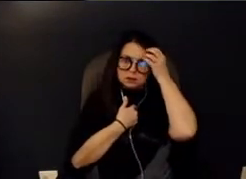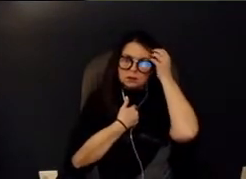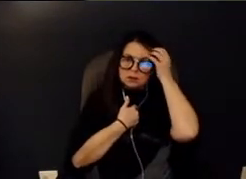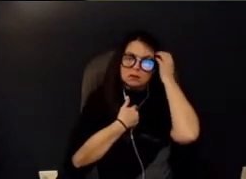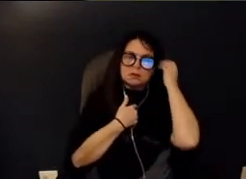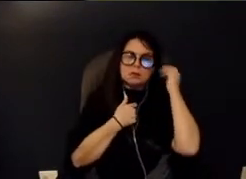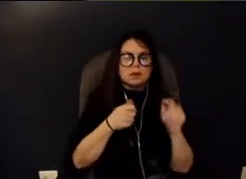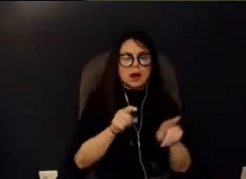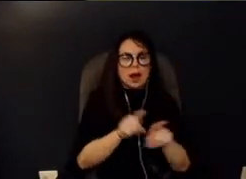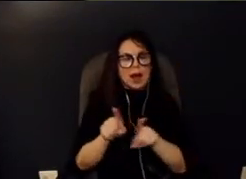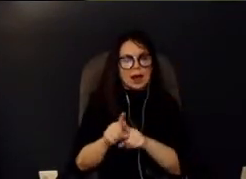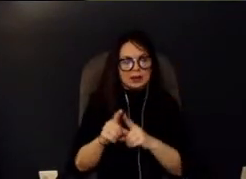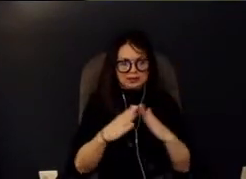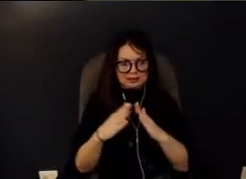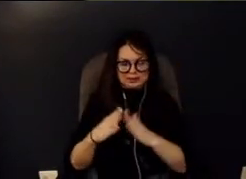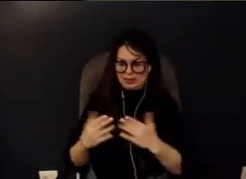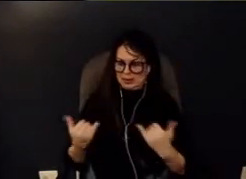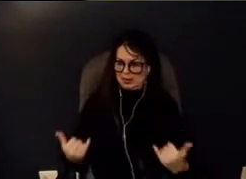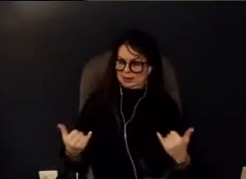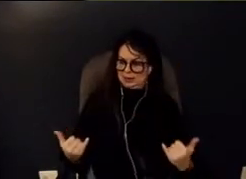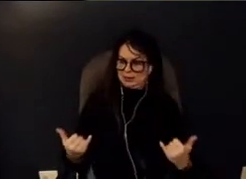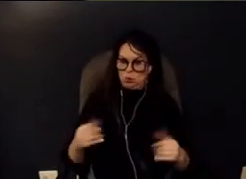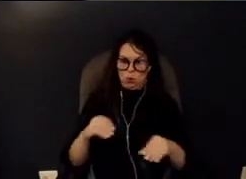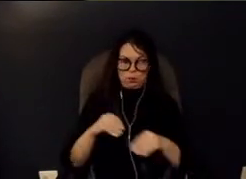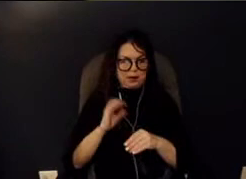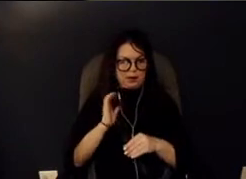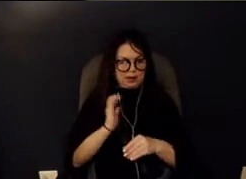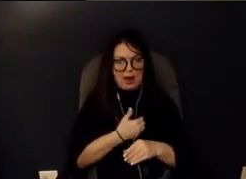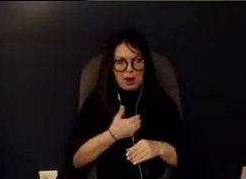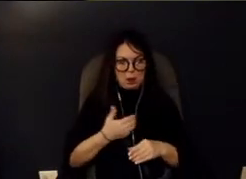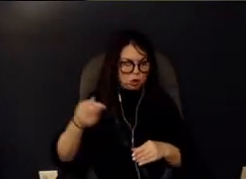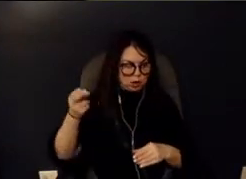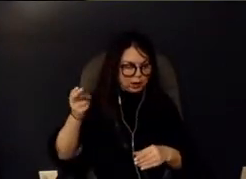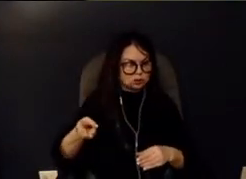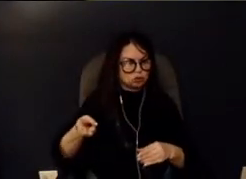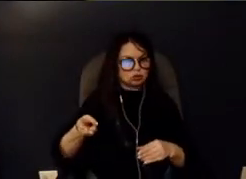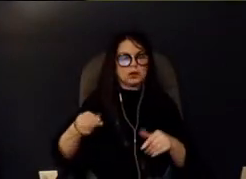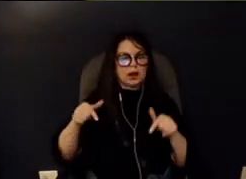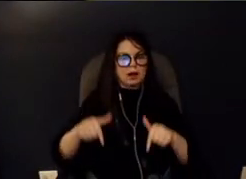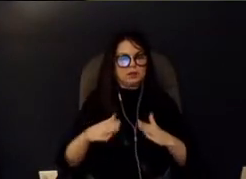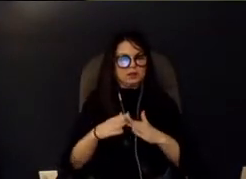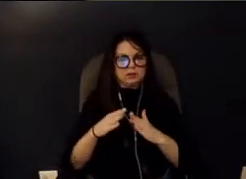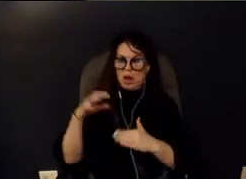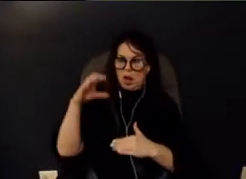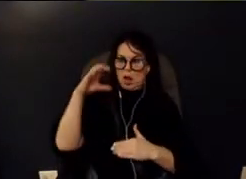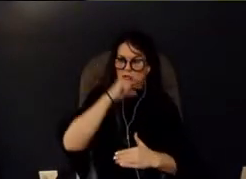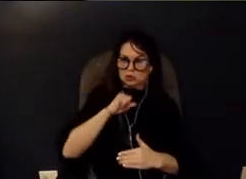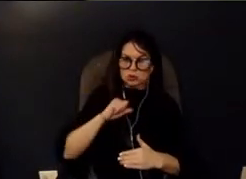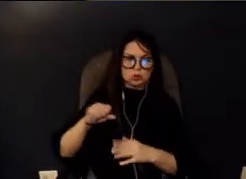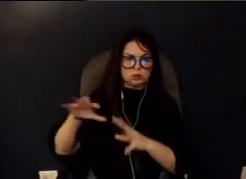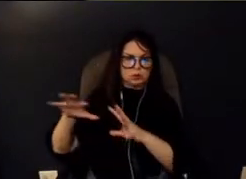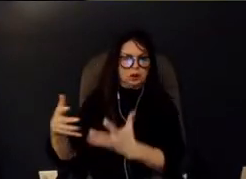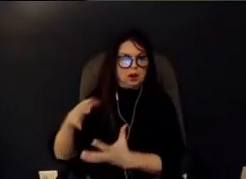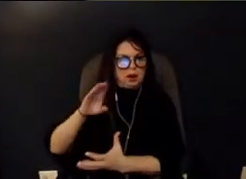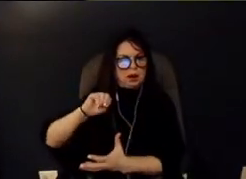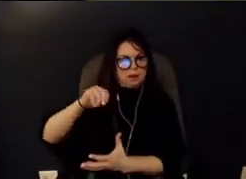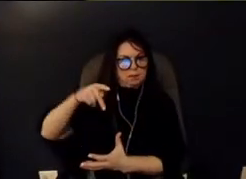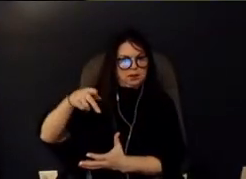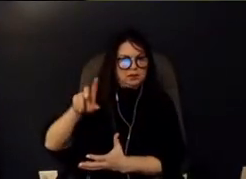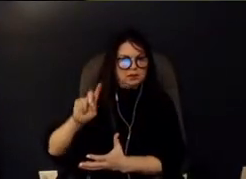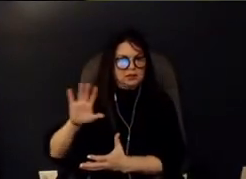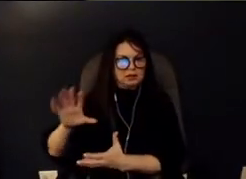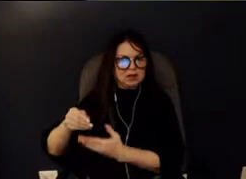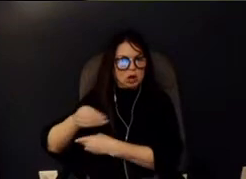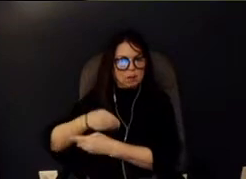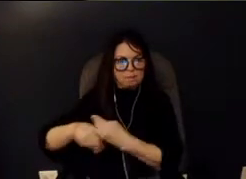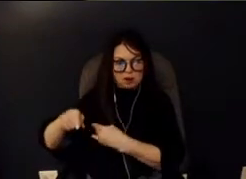moment in our city's history assume that MPD's budget should stay at this inflated number that does